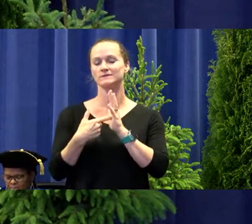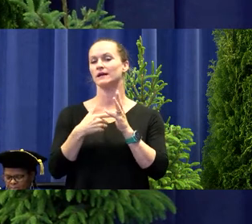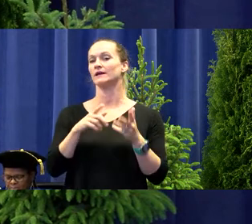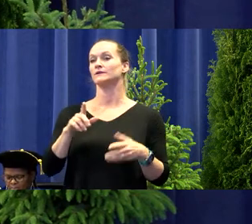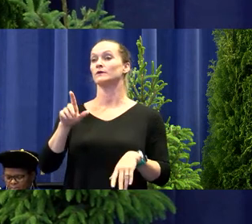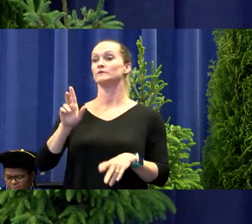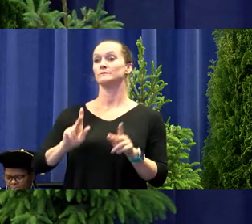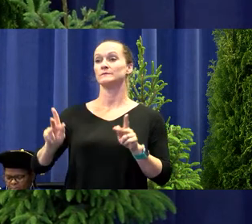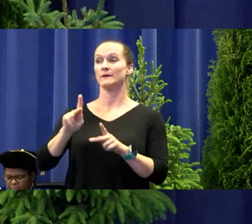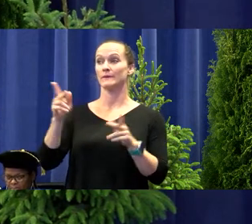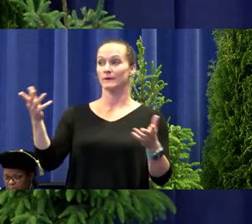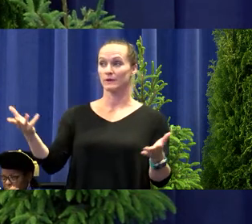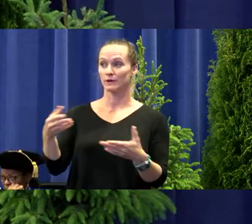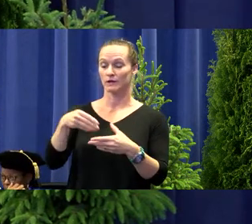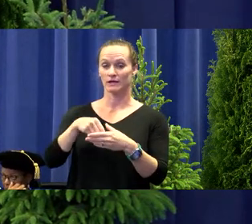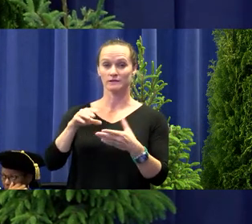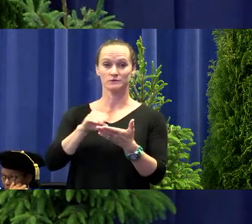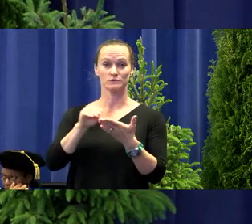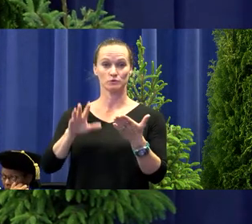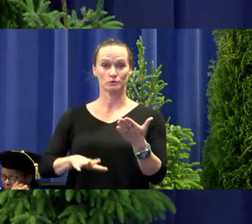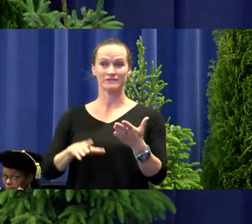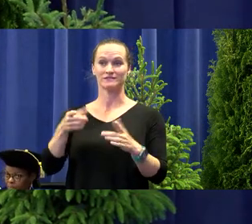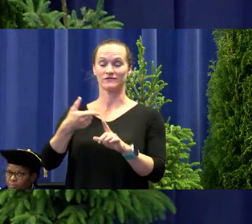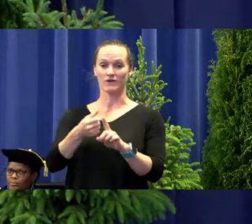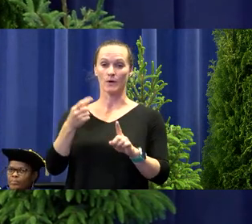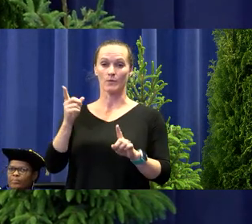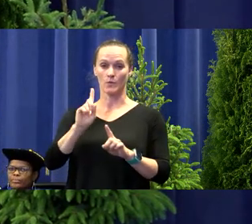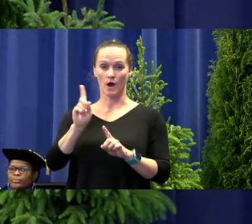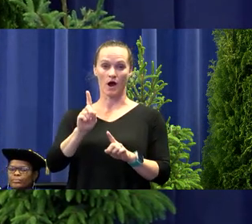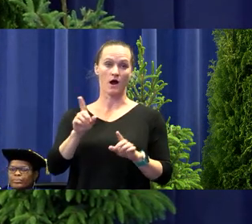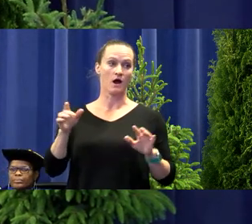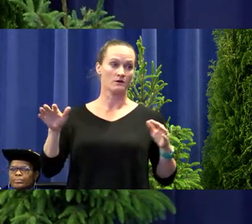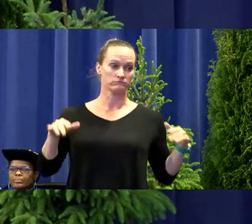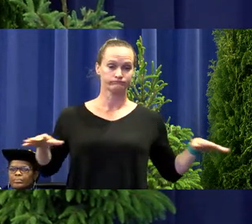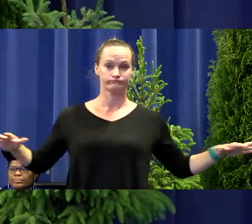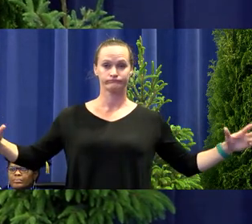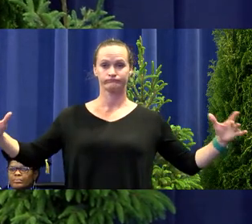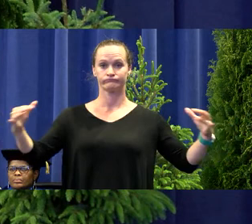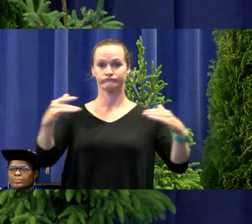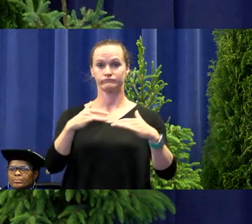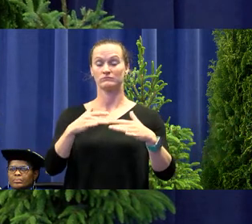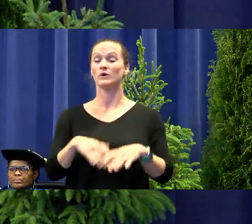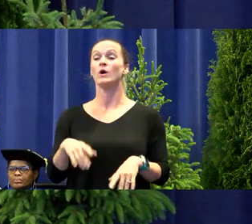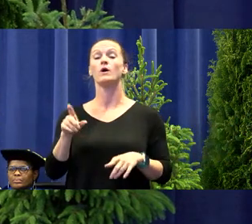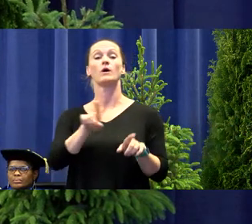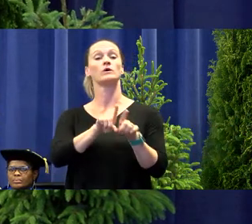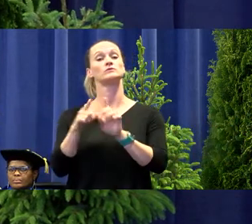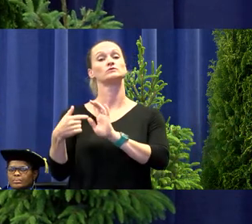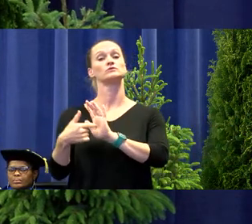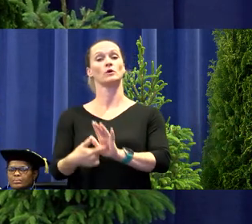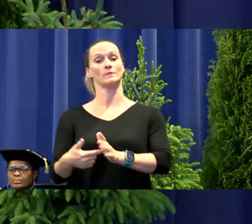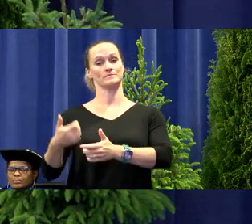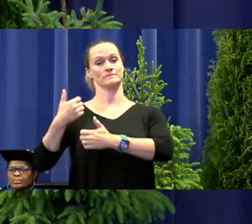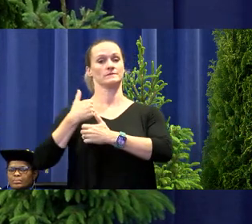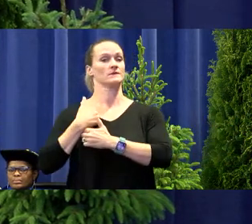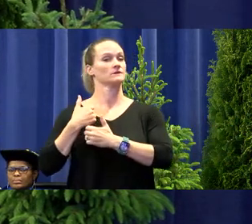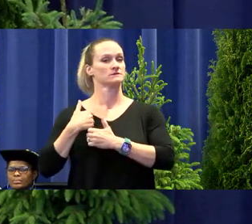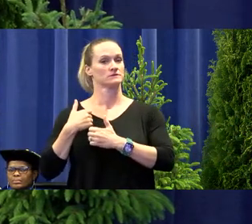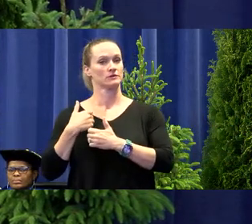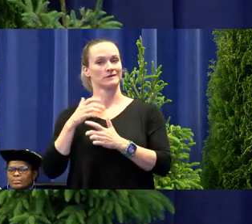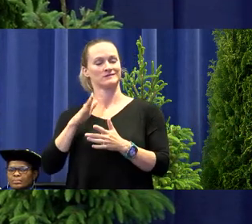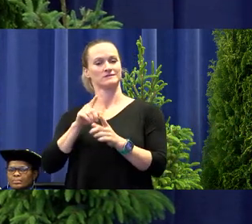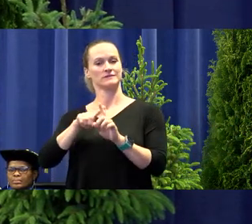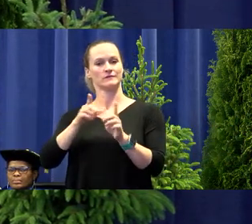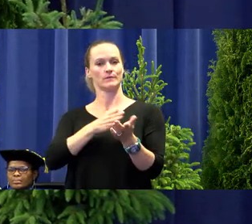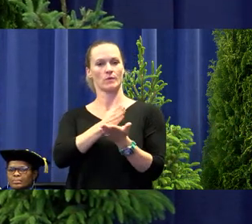educational experiences of our graduates. They also include the branches of the military through which our graduating veterans have proudly